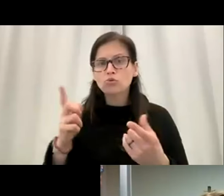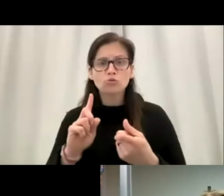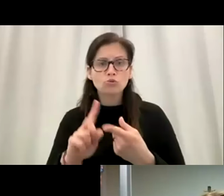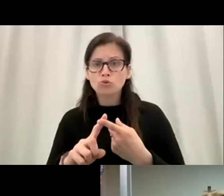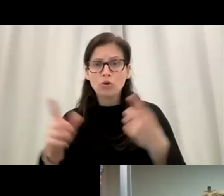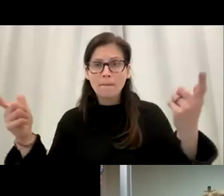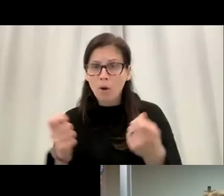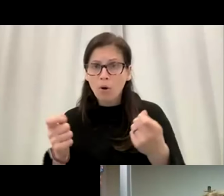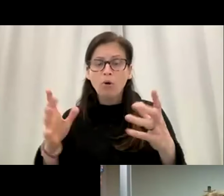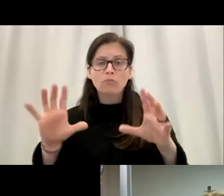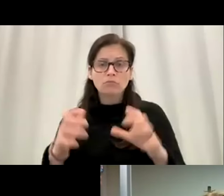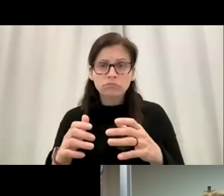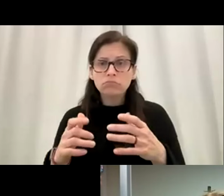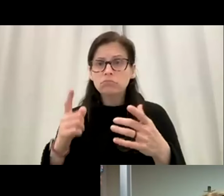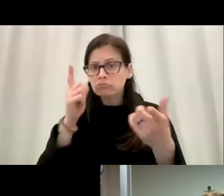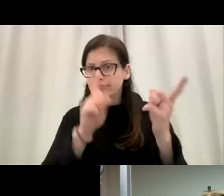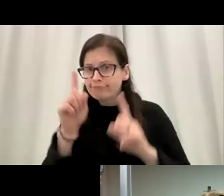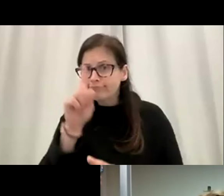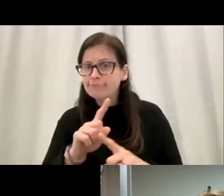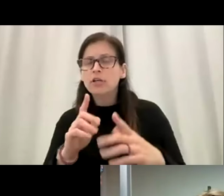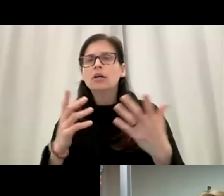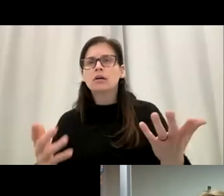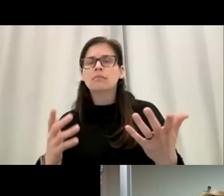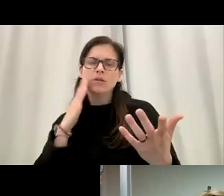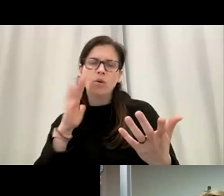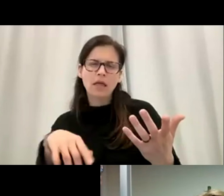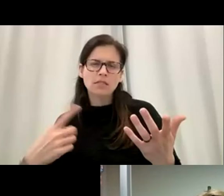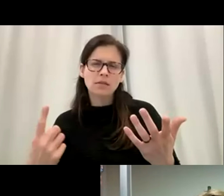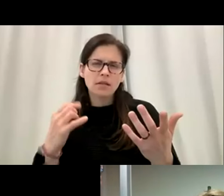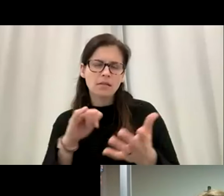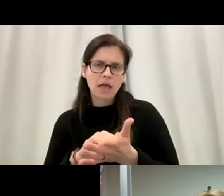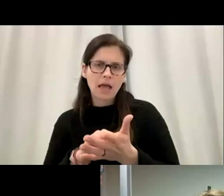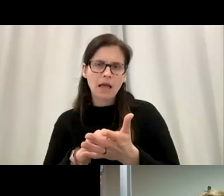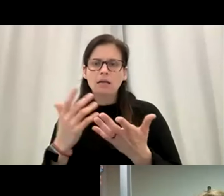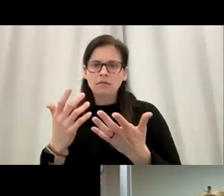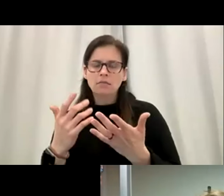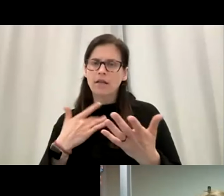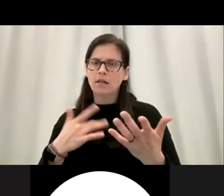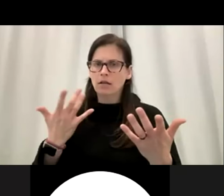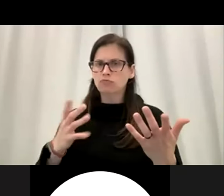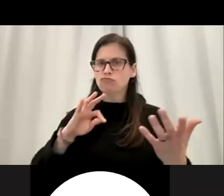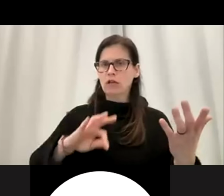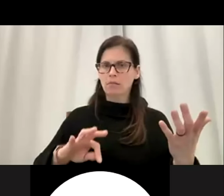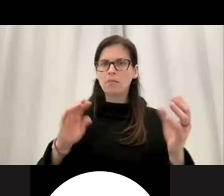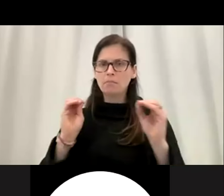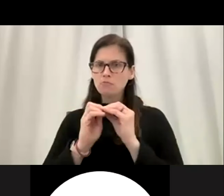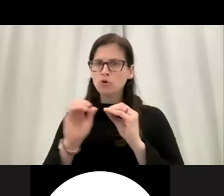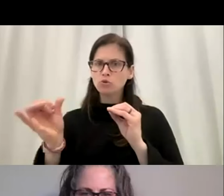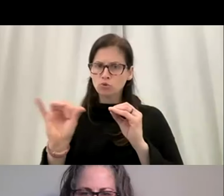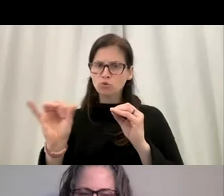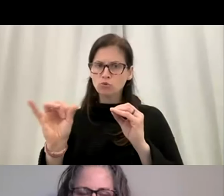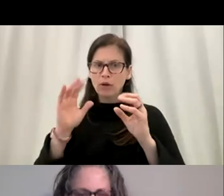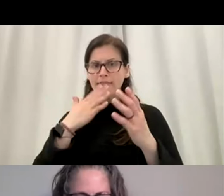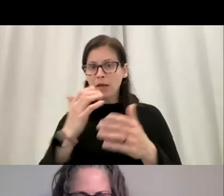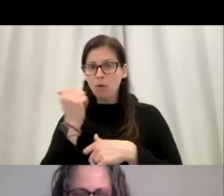pull together than other times. But I know that that's something that certainly builds up credibility as well. So